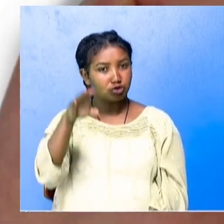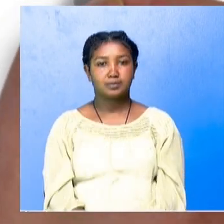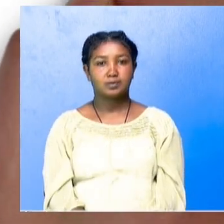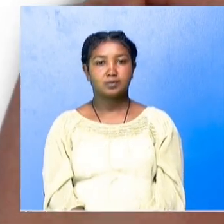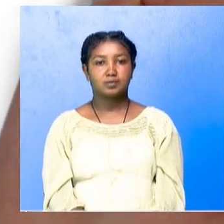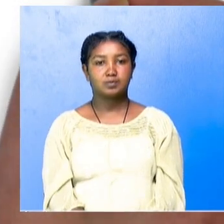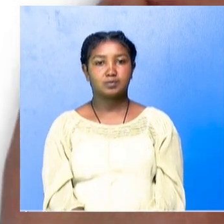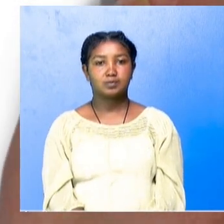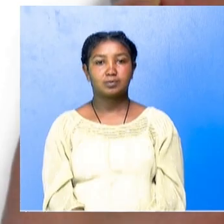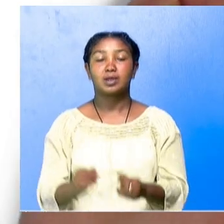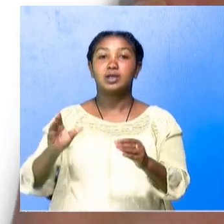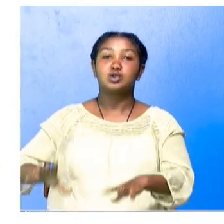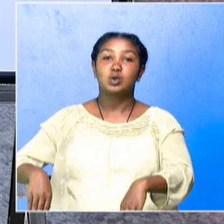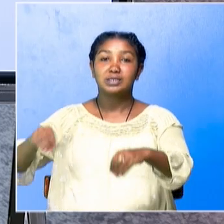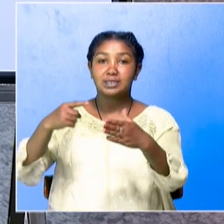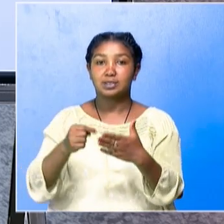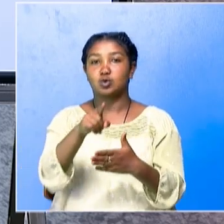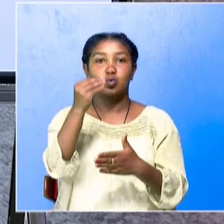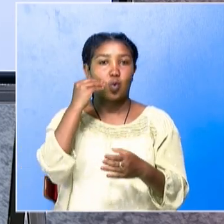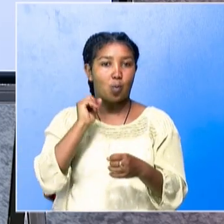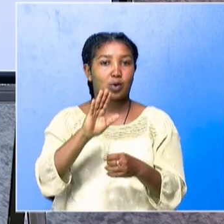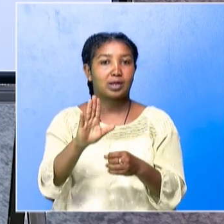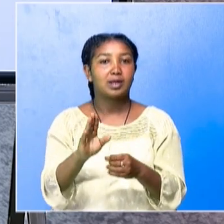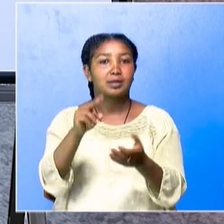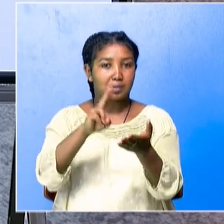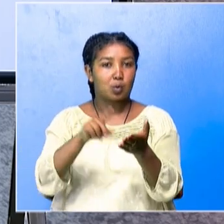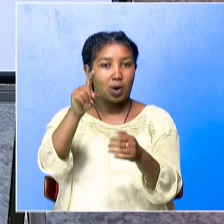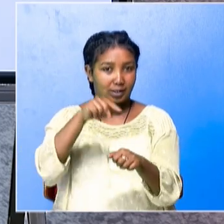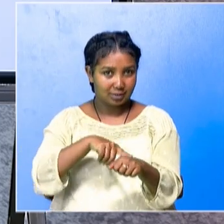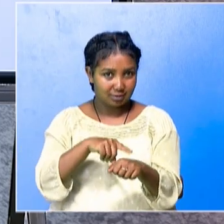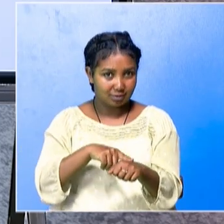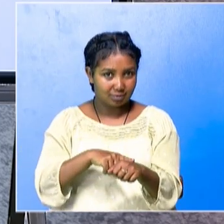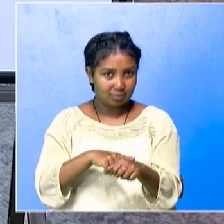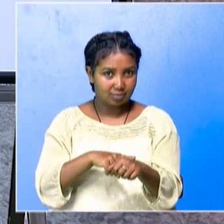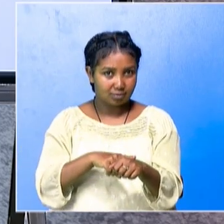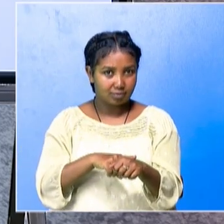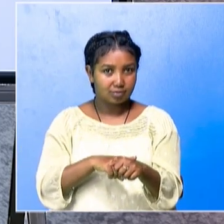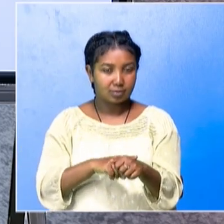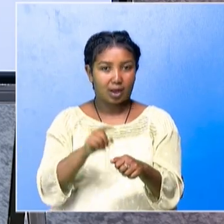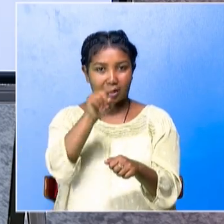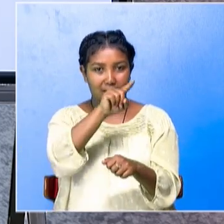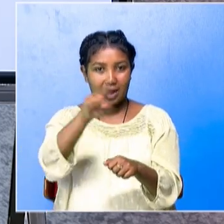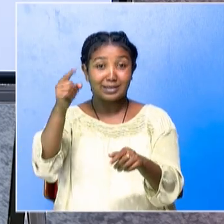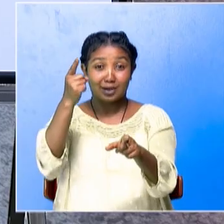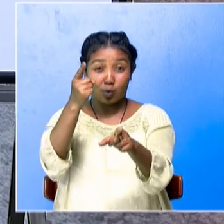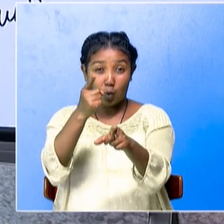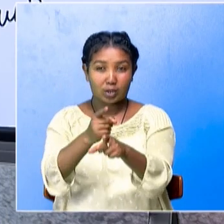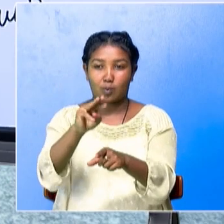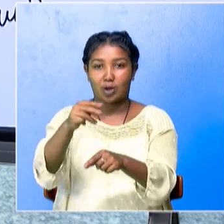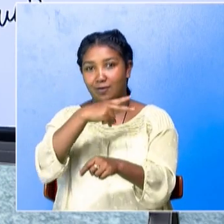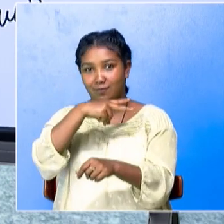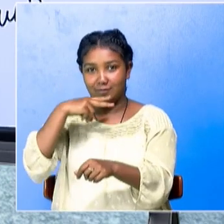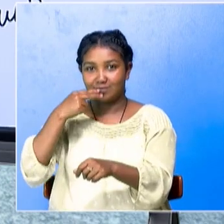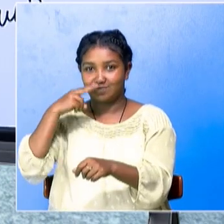should. Students, this is your homework. Let me read once the following questions. Underline the correct modal